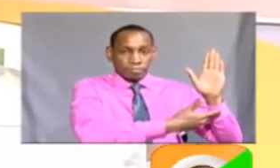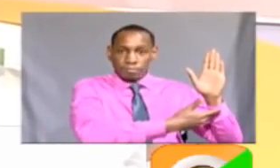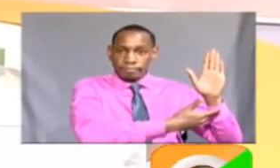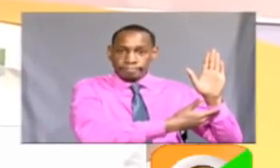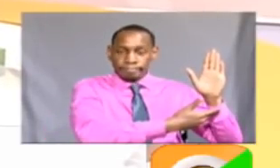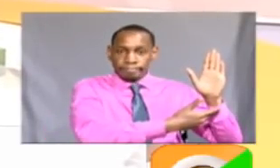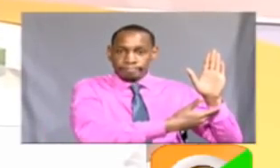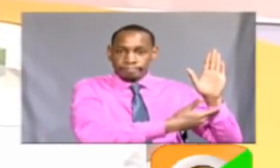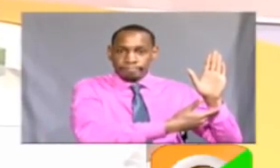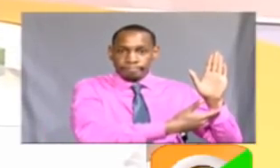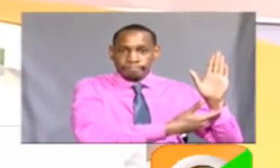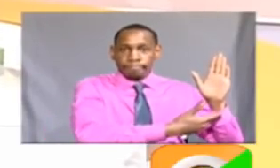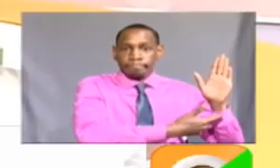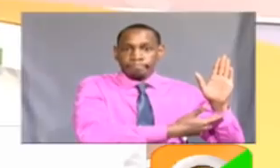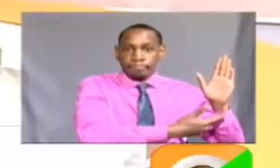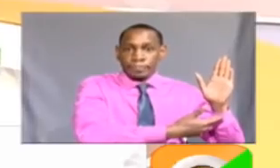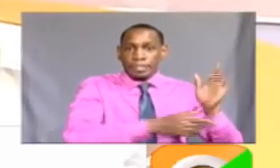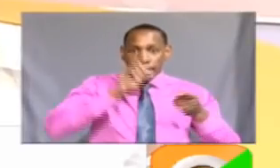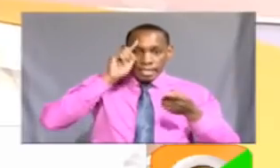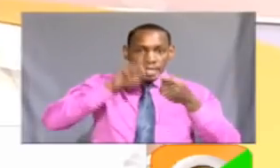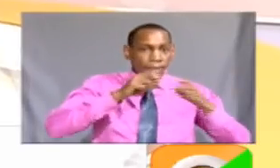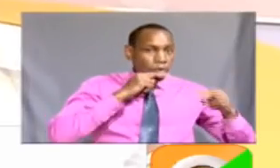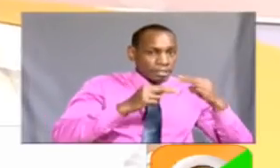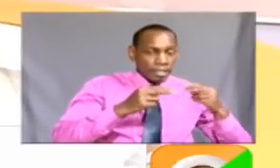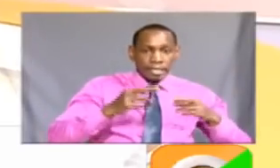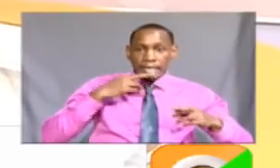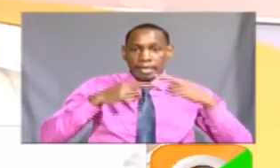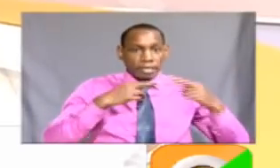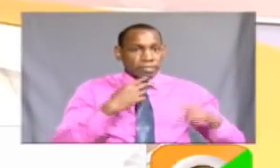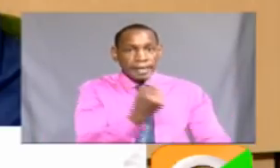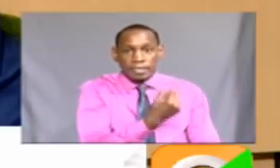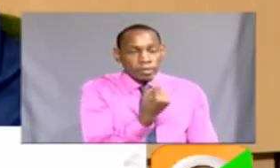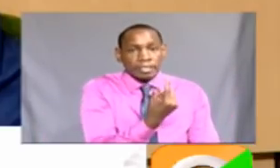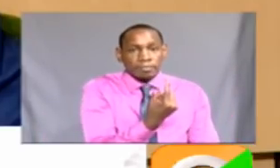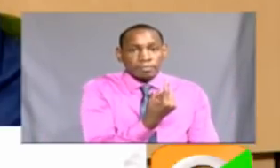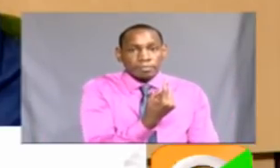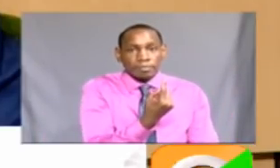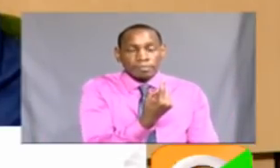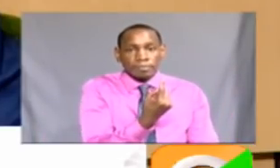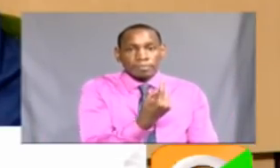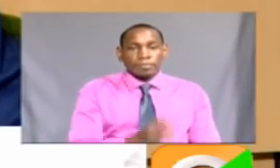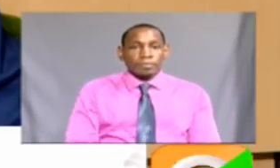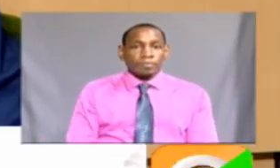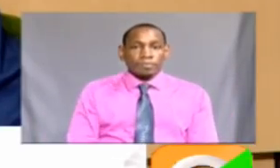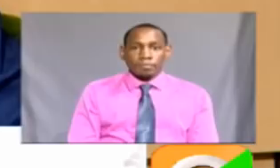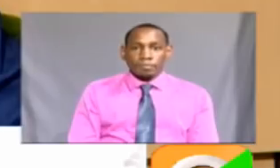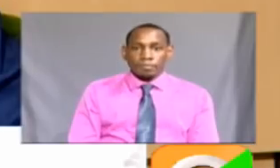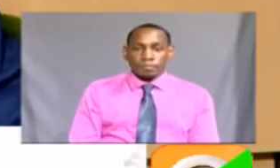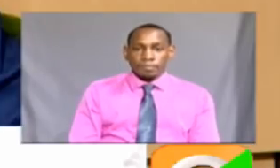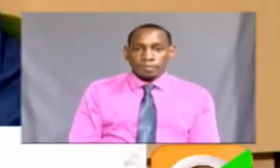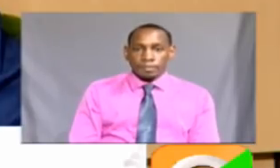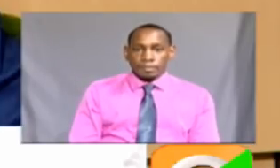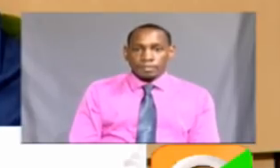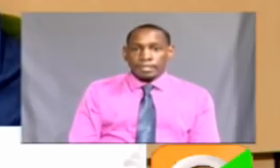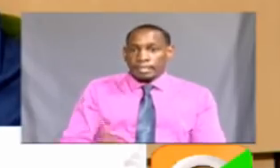are meant for hotels or just restaurants and and eateries. So